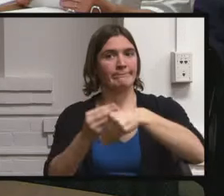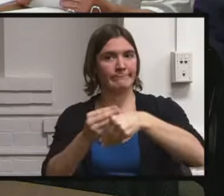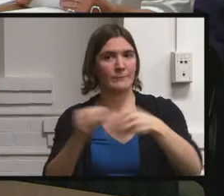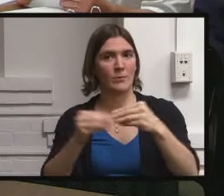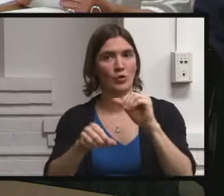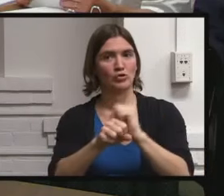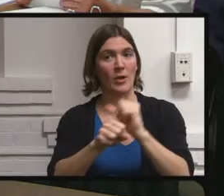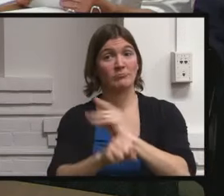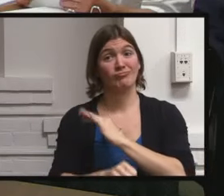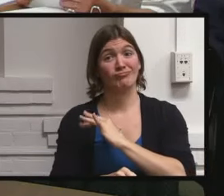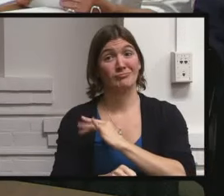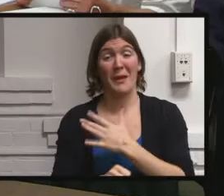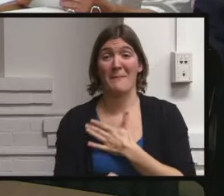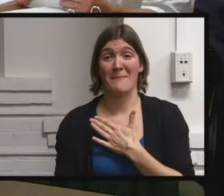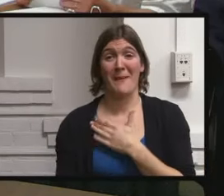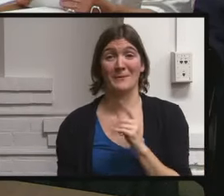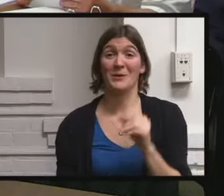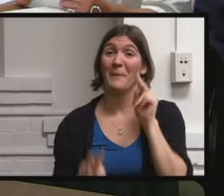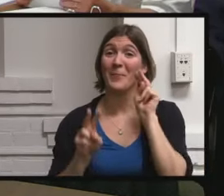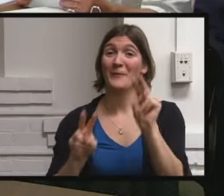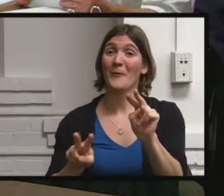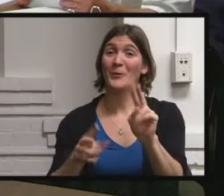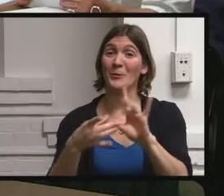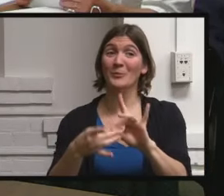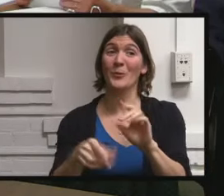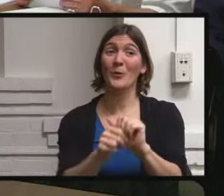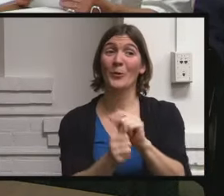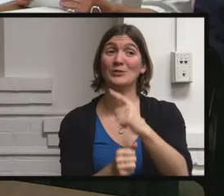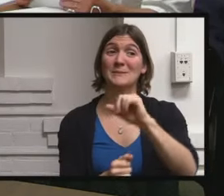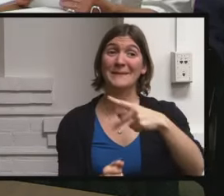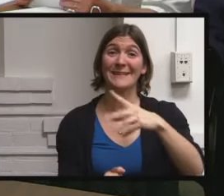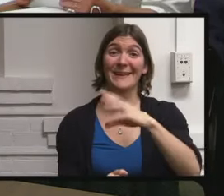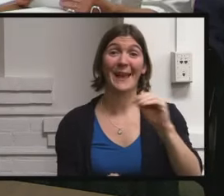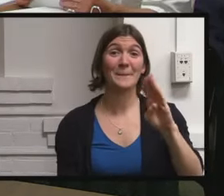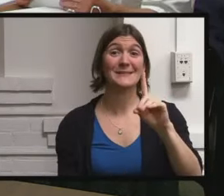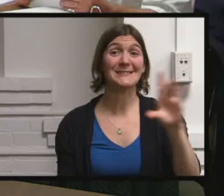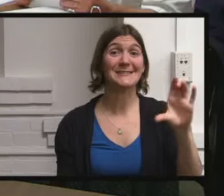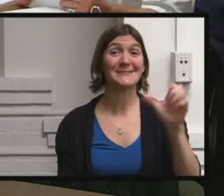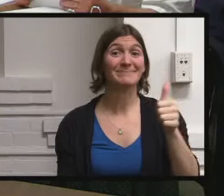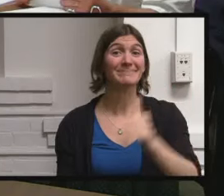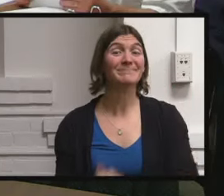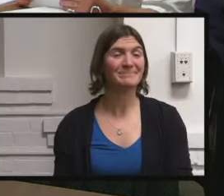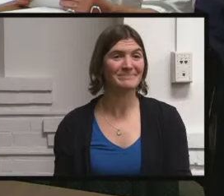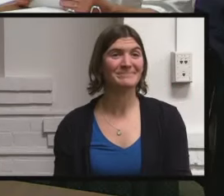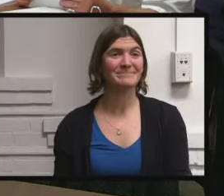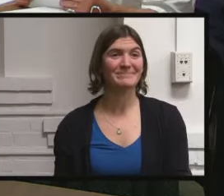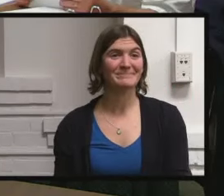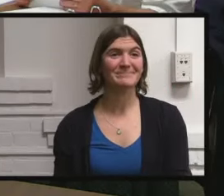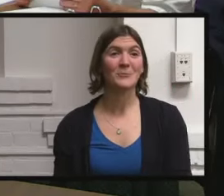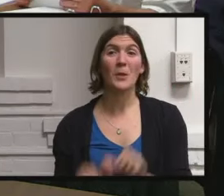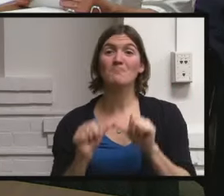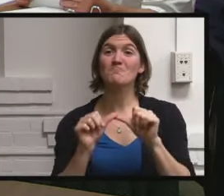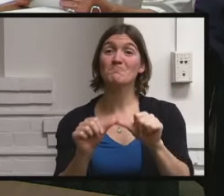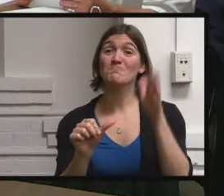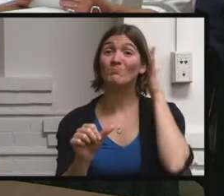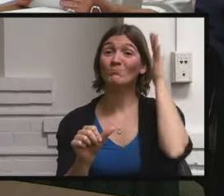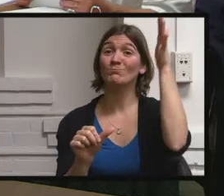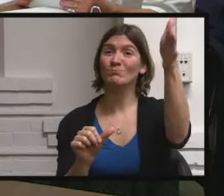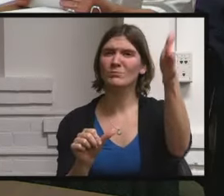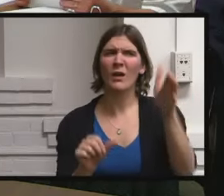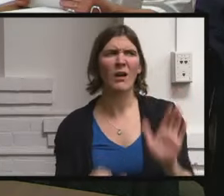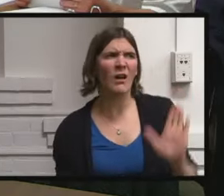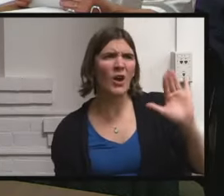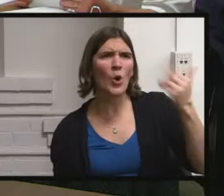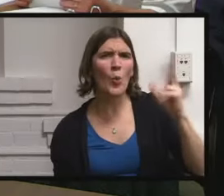do these approvals, and we look forward to working with GSB and BDCC a long time into the future. When